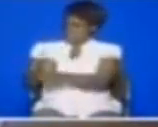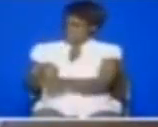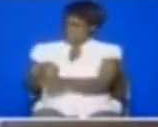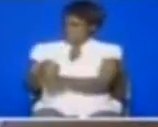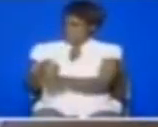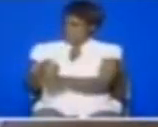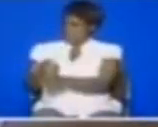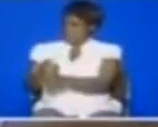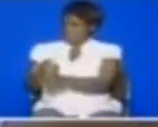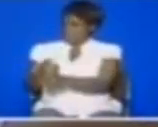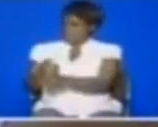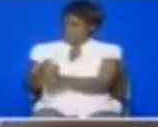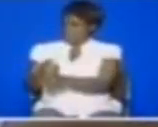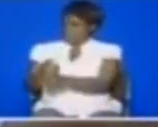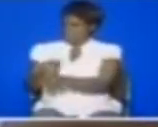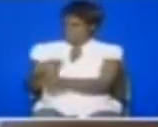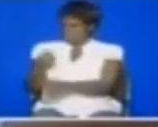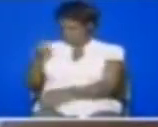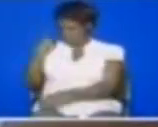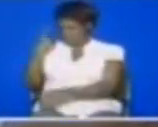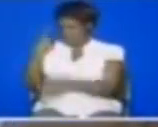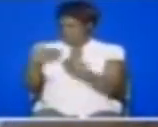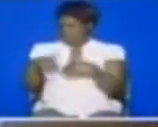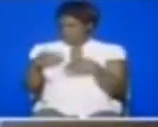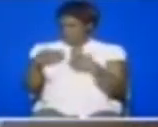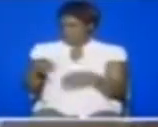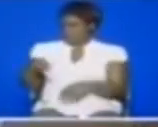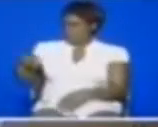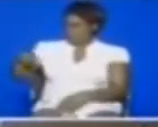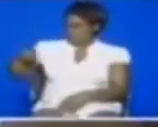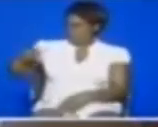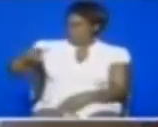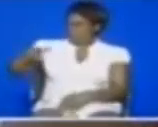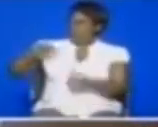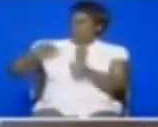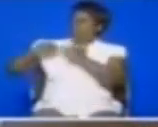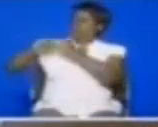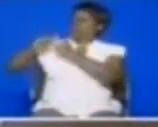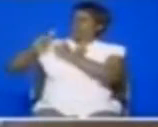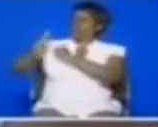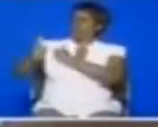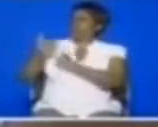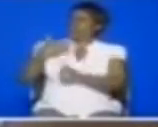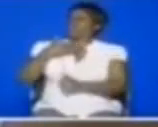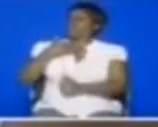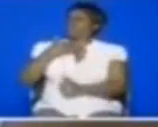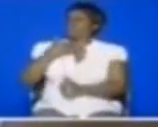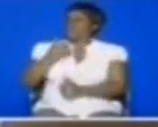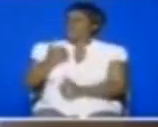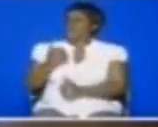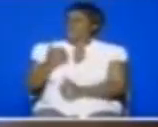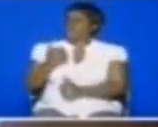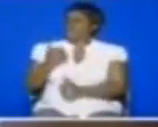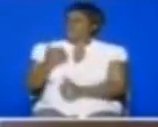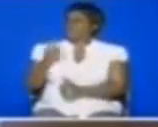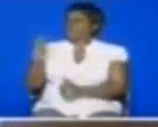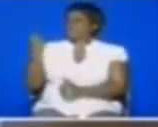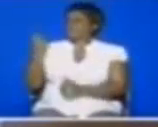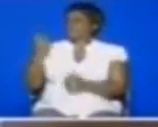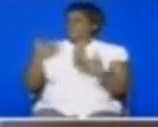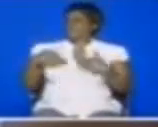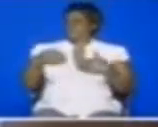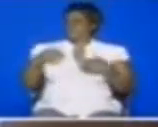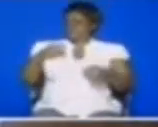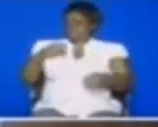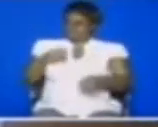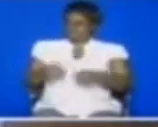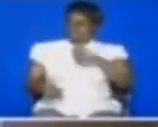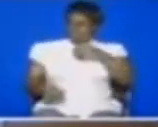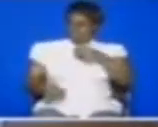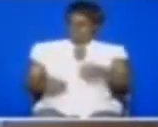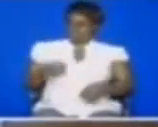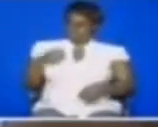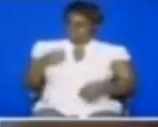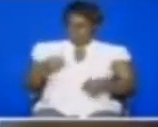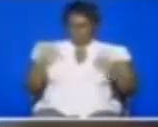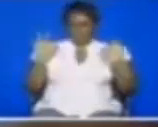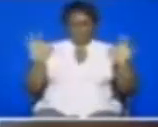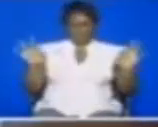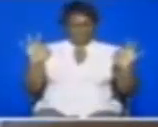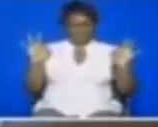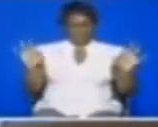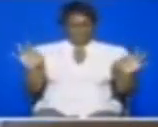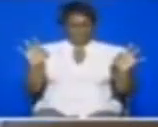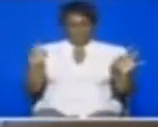Yeah. Bicycles, because I realize people trek and walk a long distance. I want Kenyans to cycle a lot more. A healthy nation. Cycling is